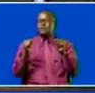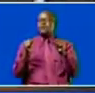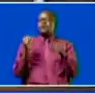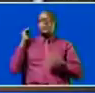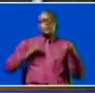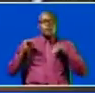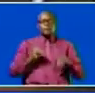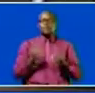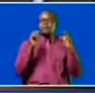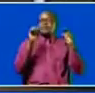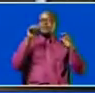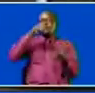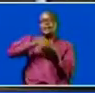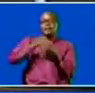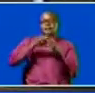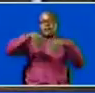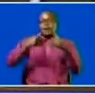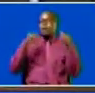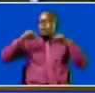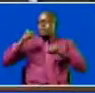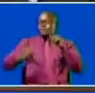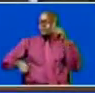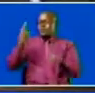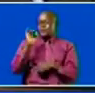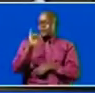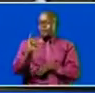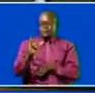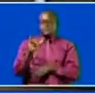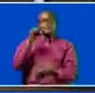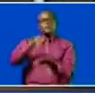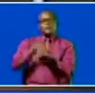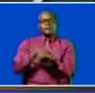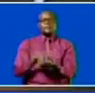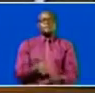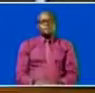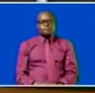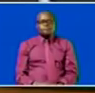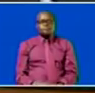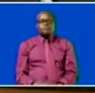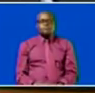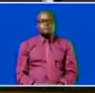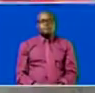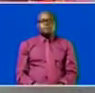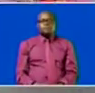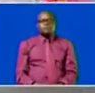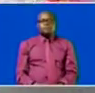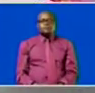cases and its effectiveness as a deterrent to graft. Murimi Mwangi, KTN News, Nairobi.